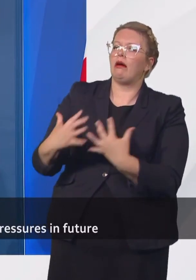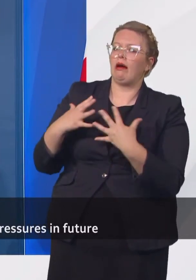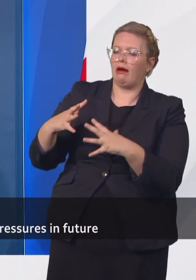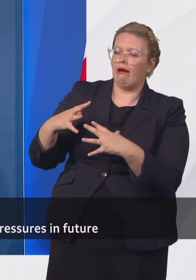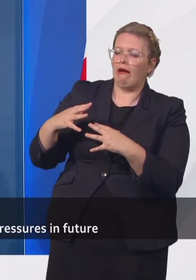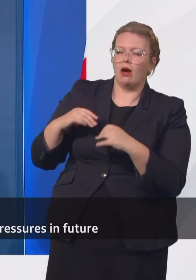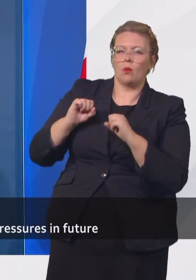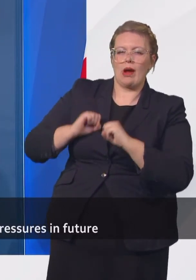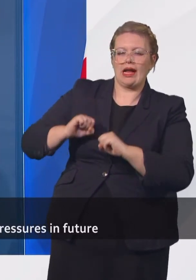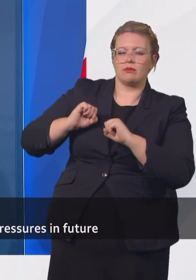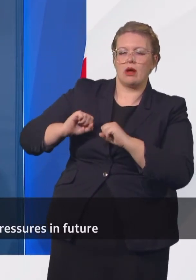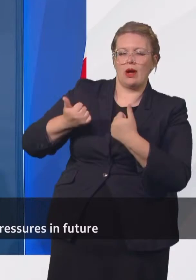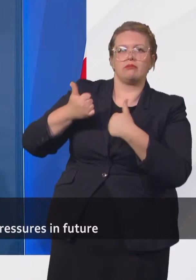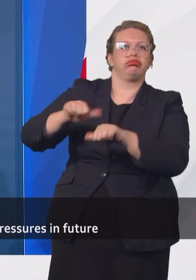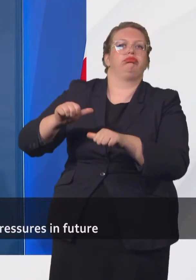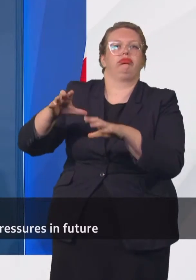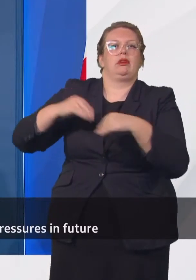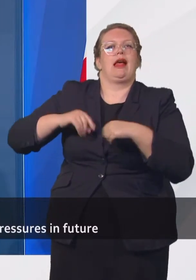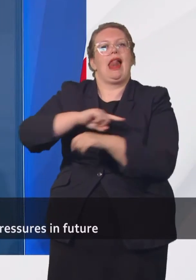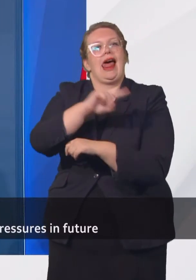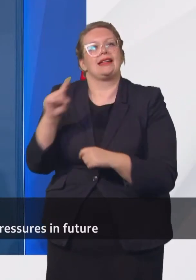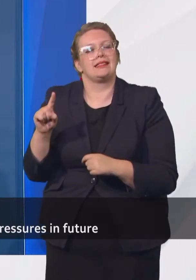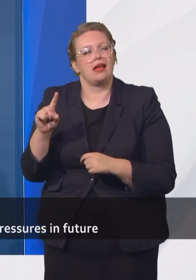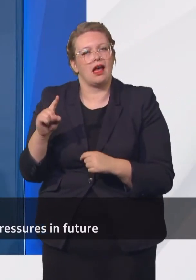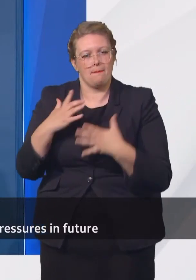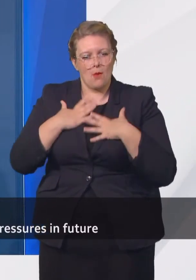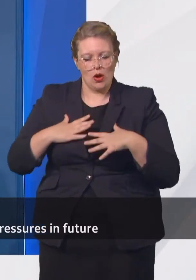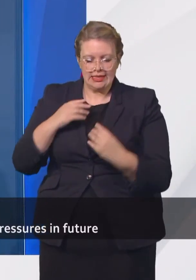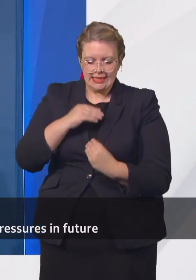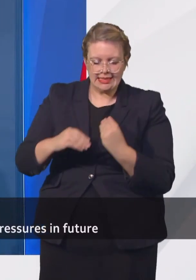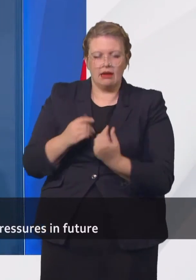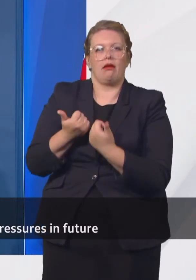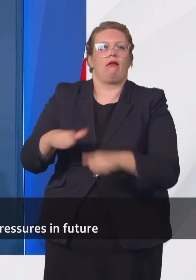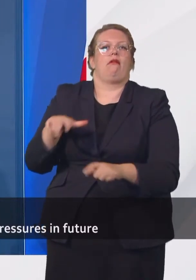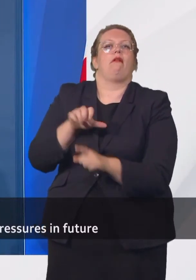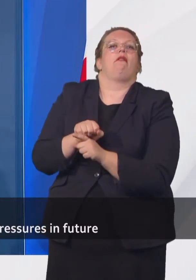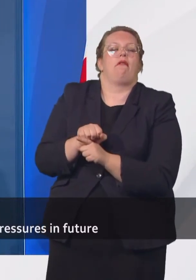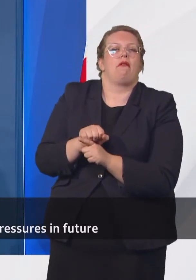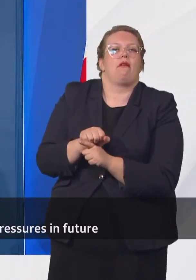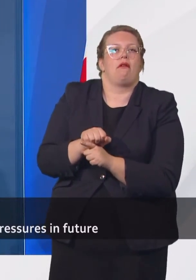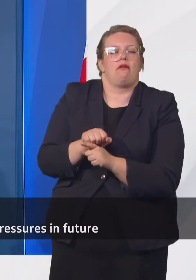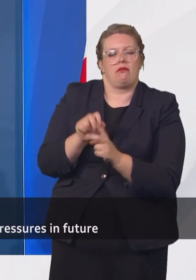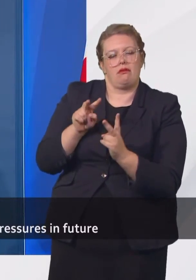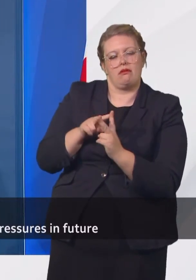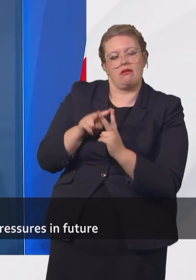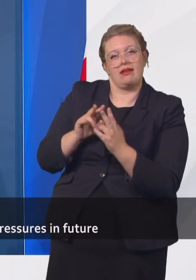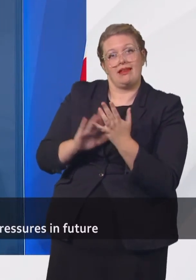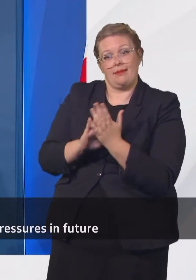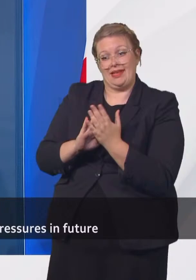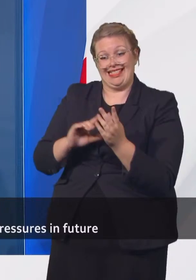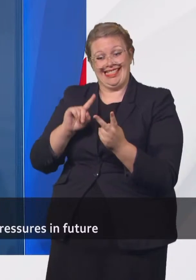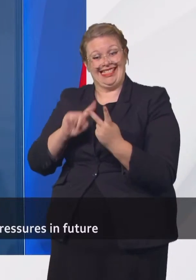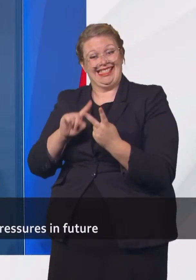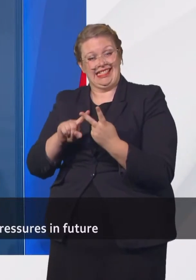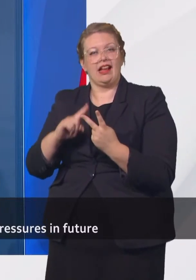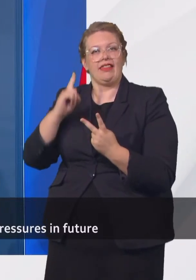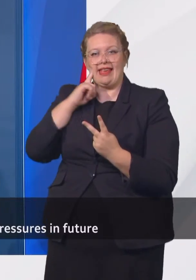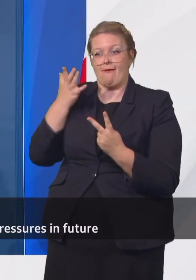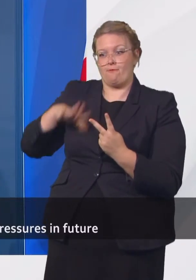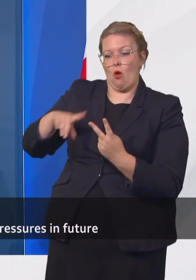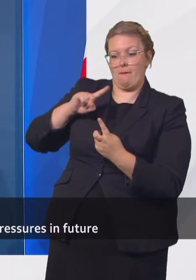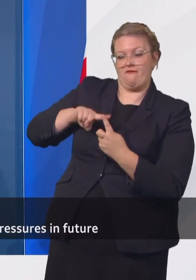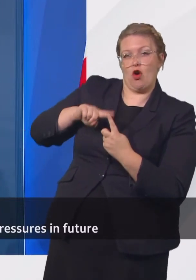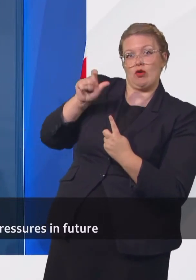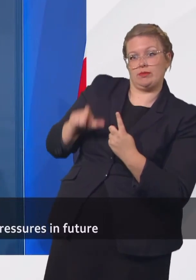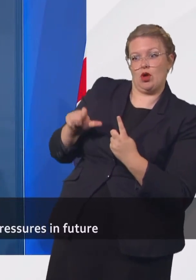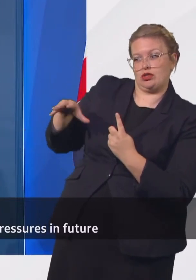incubation period, then actually you would say that the second one was a contact of the